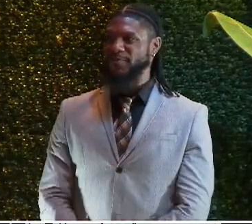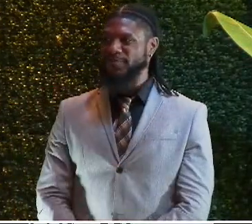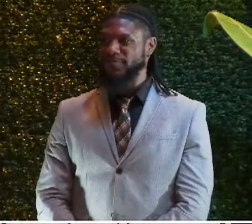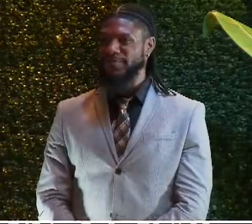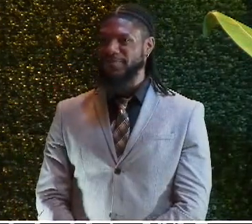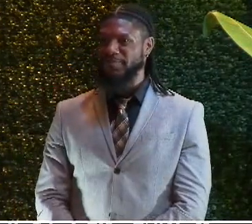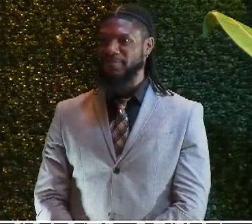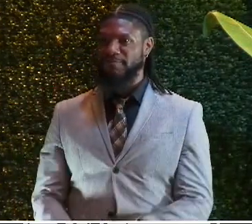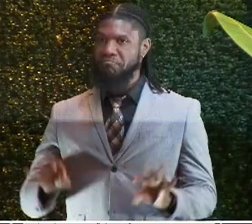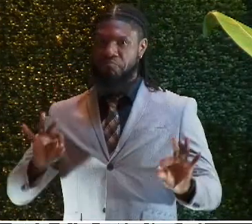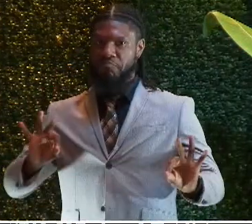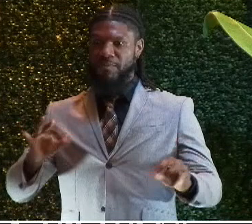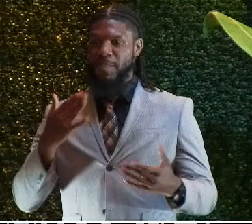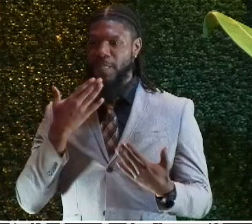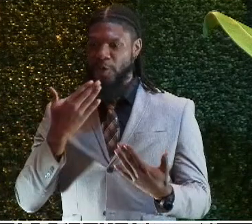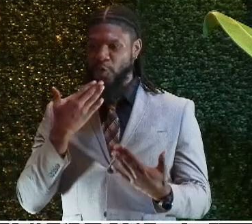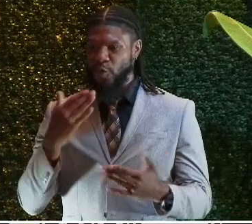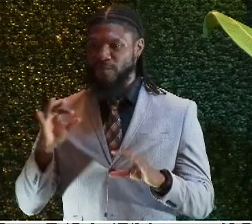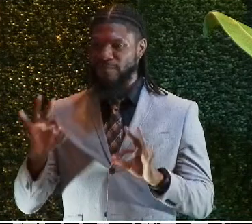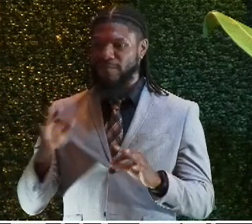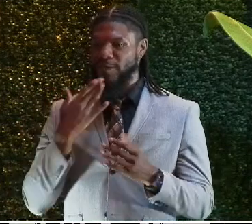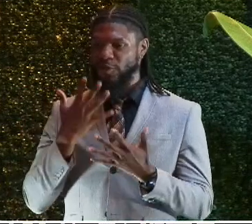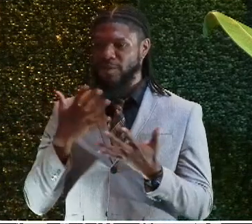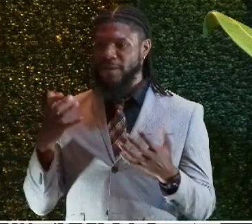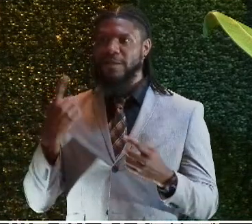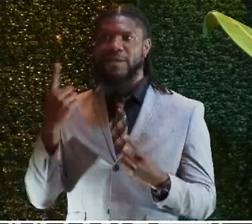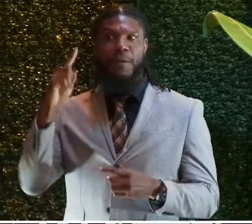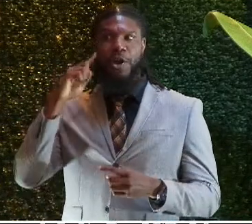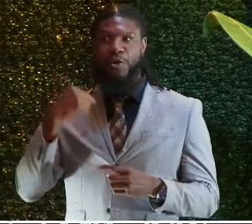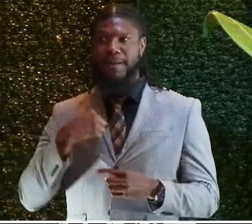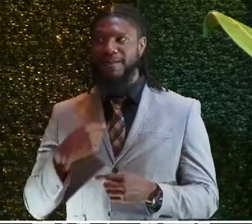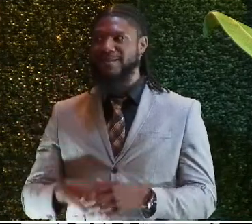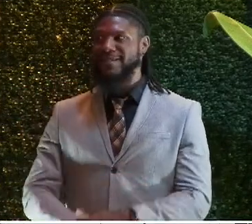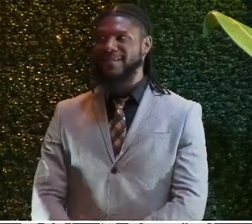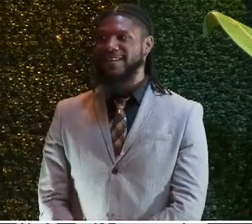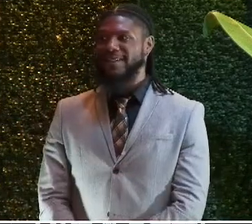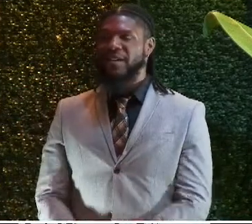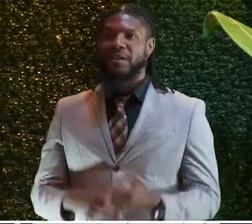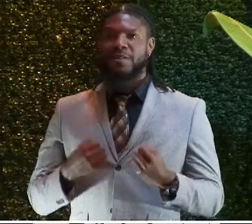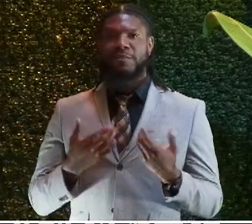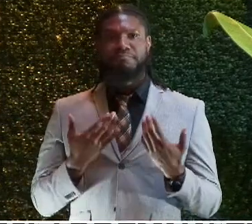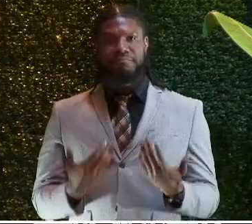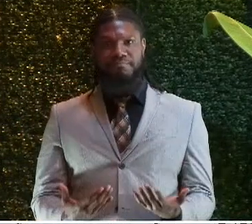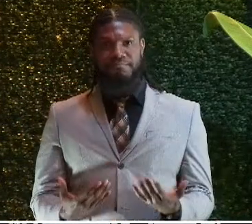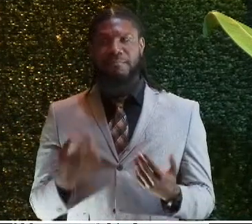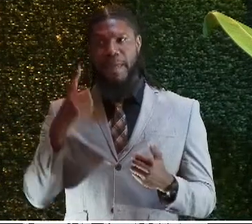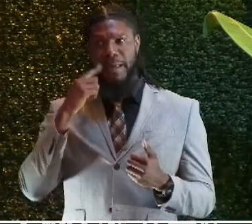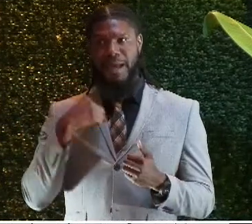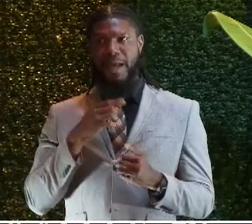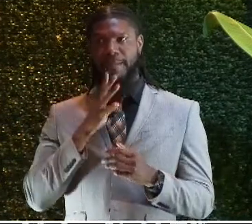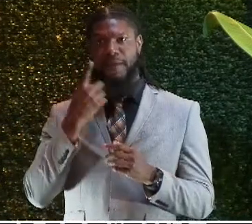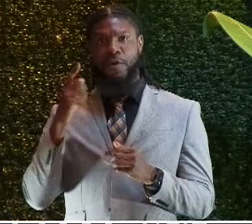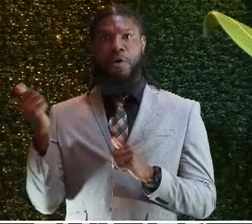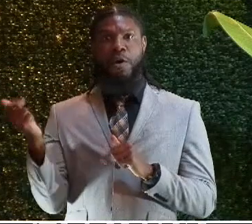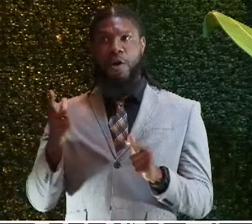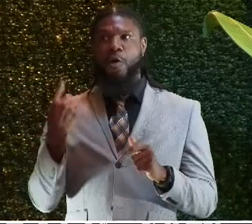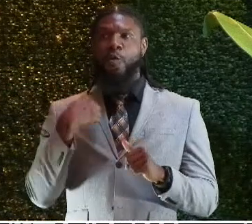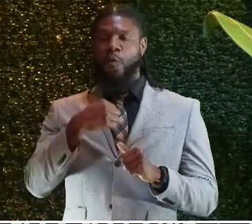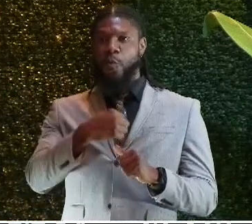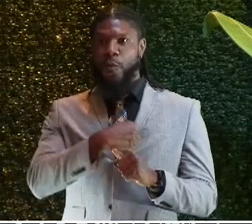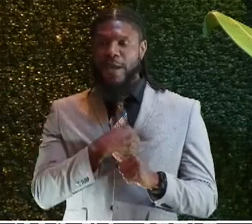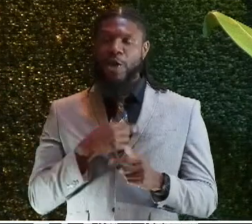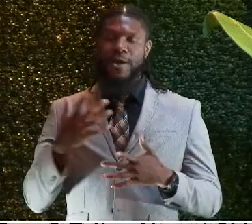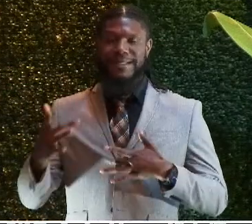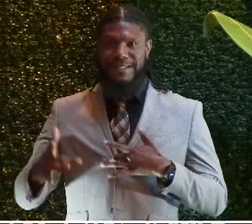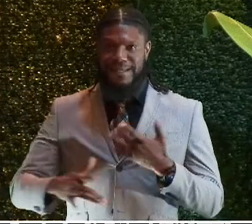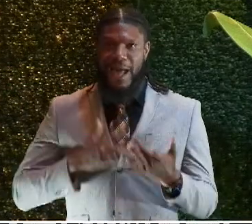There we go. Thank you. Thank you. Somebody heard me. So, Angelica, I think I speak for everybody when I say we are so